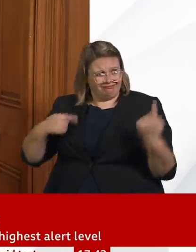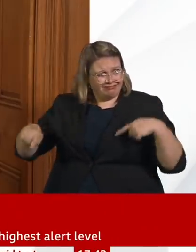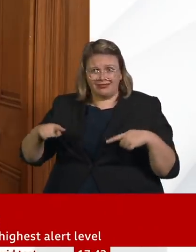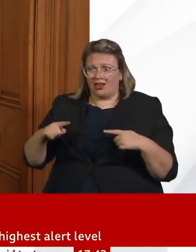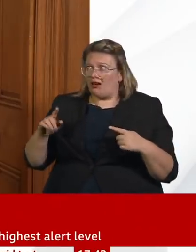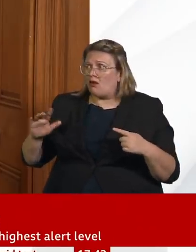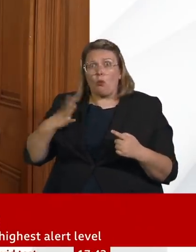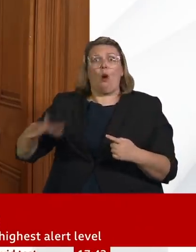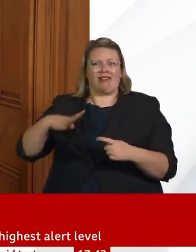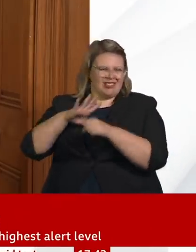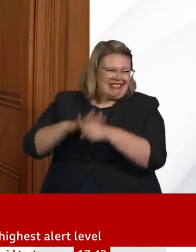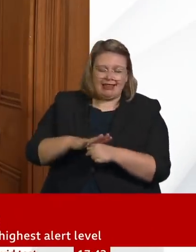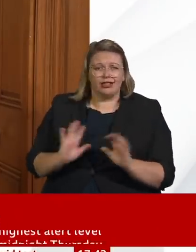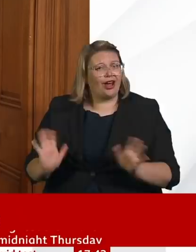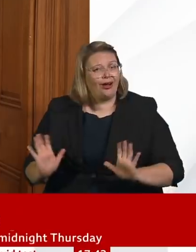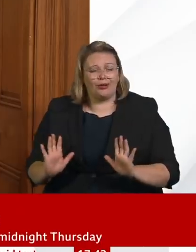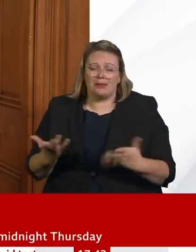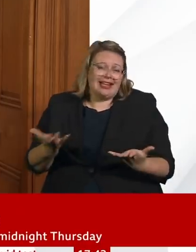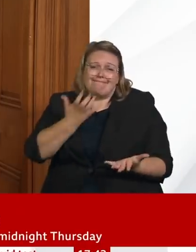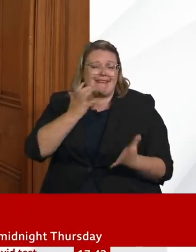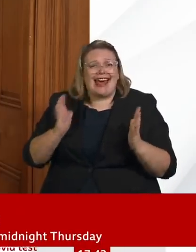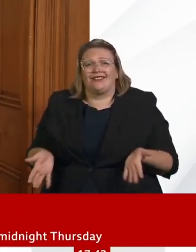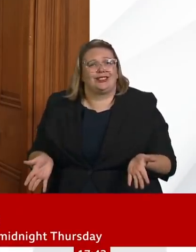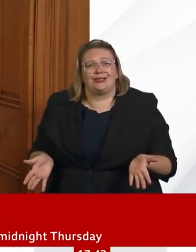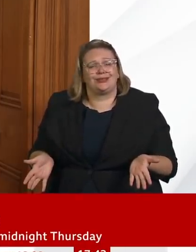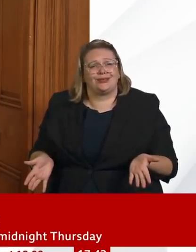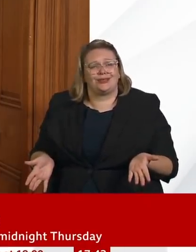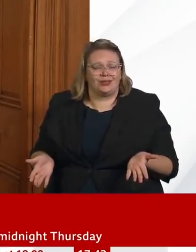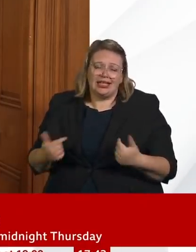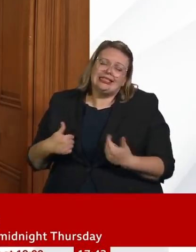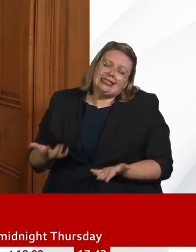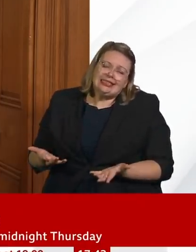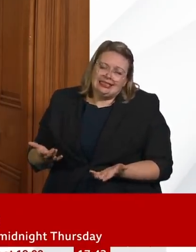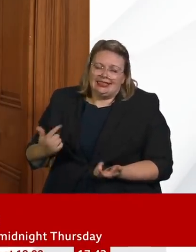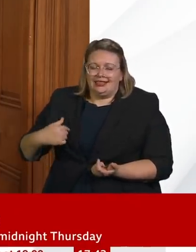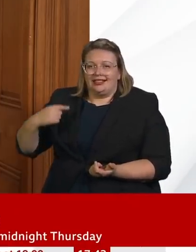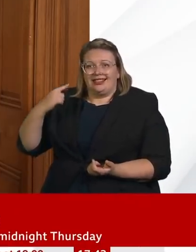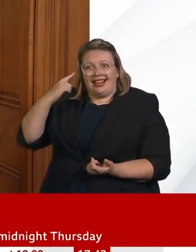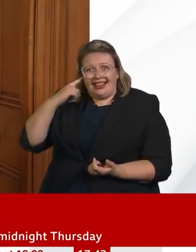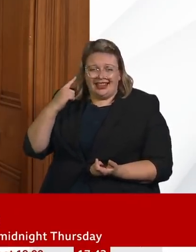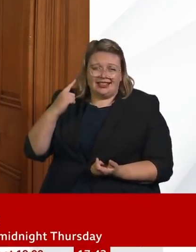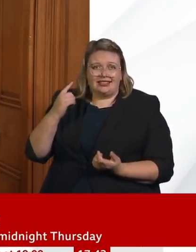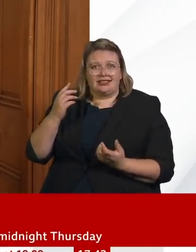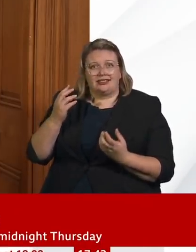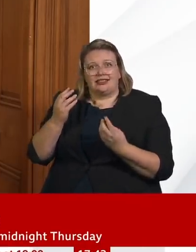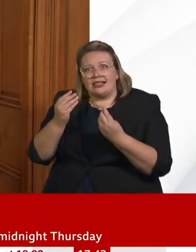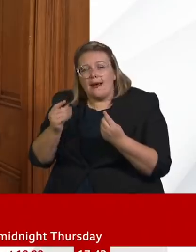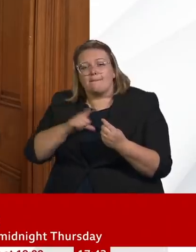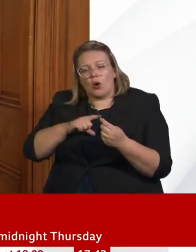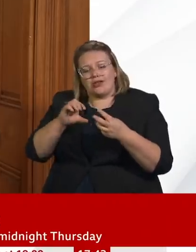measures like this. I do think that there has been some simplification thanks to the